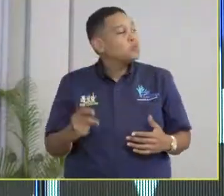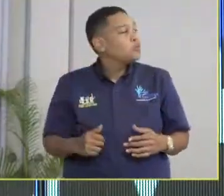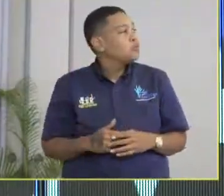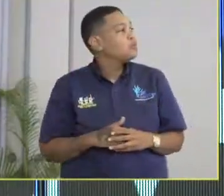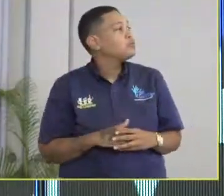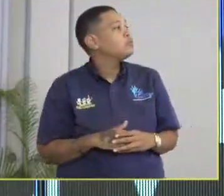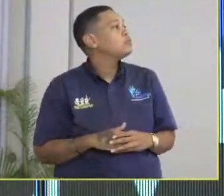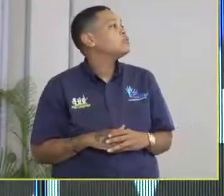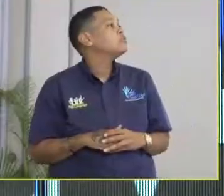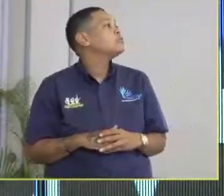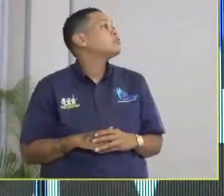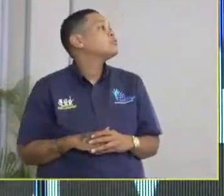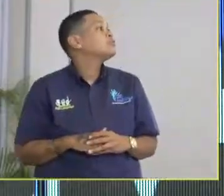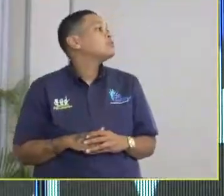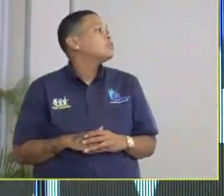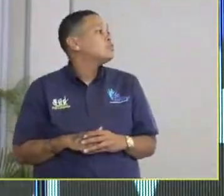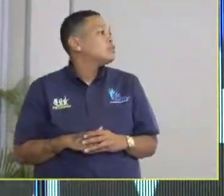was.